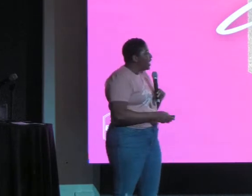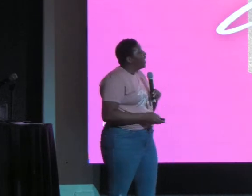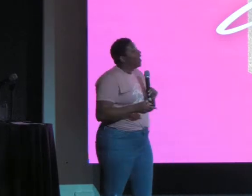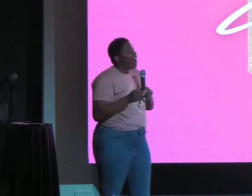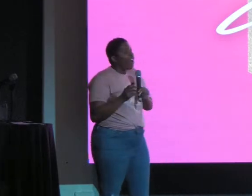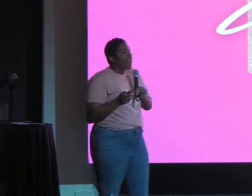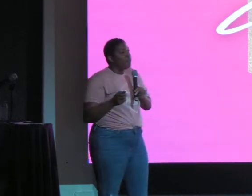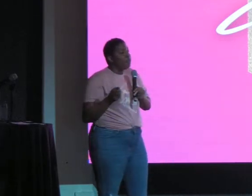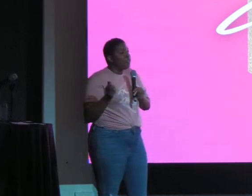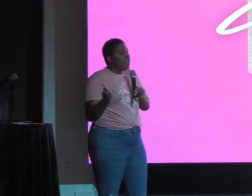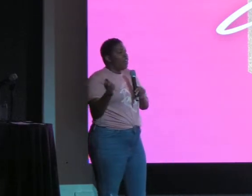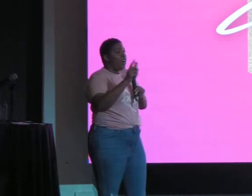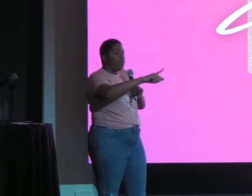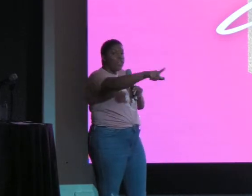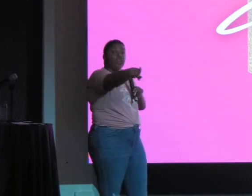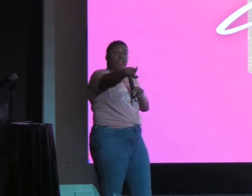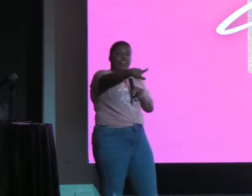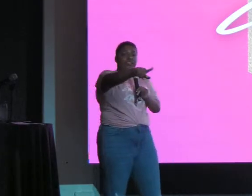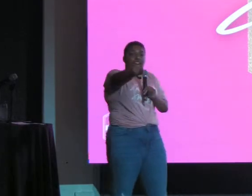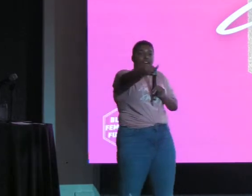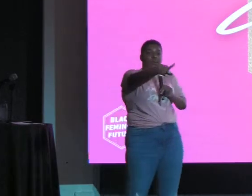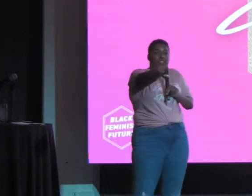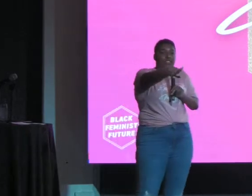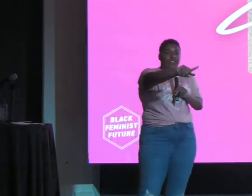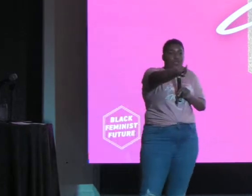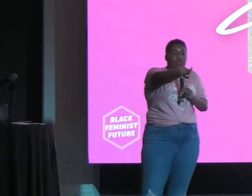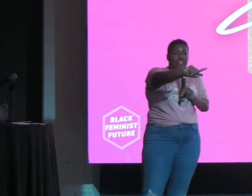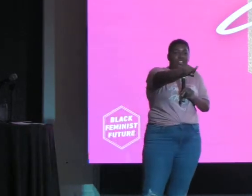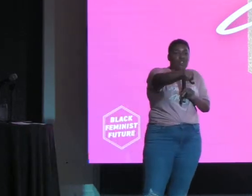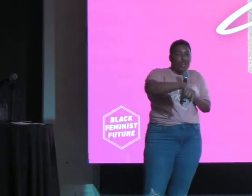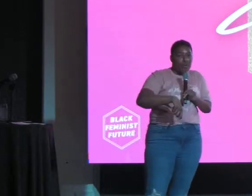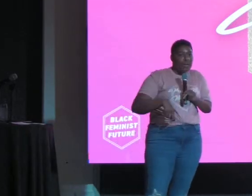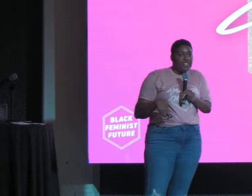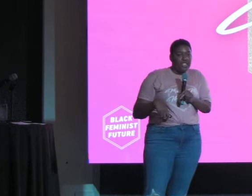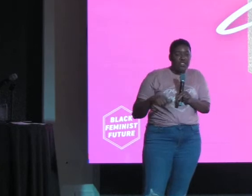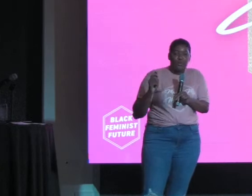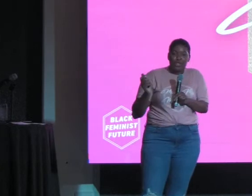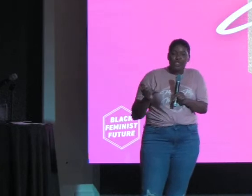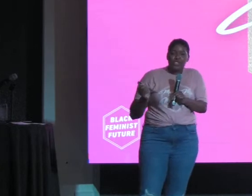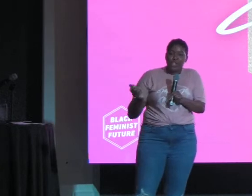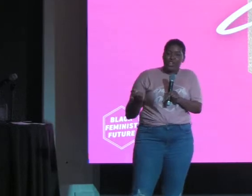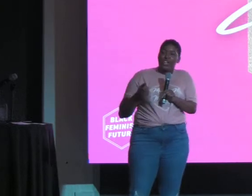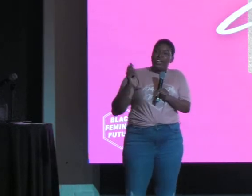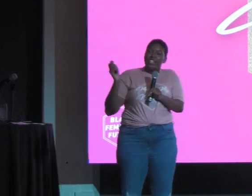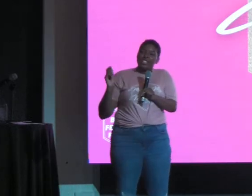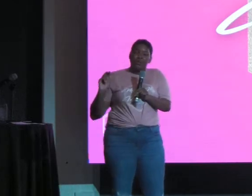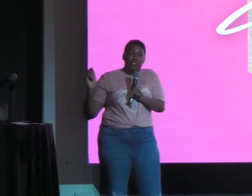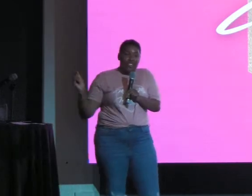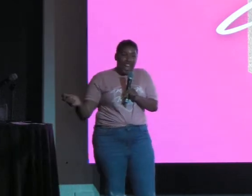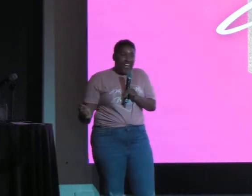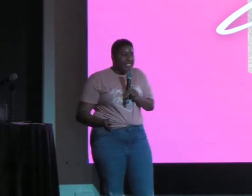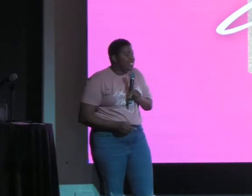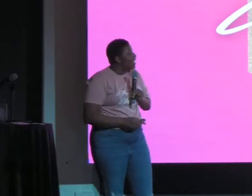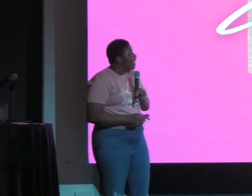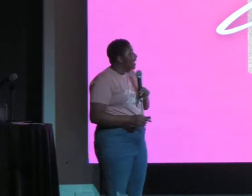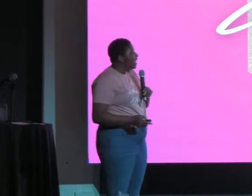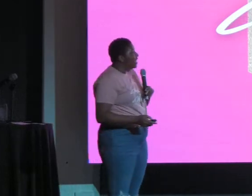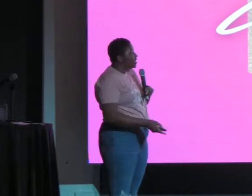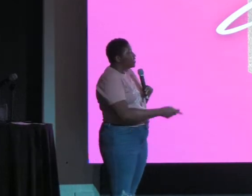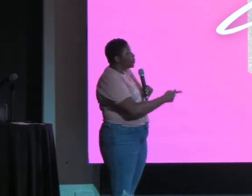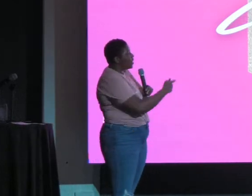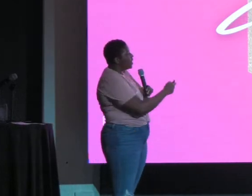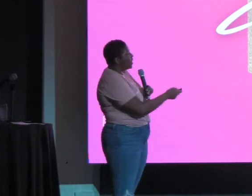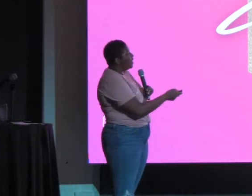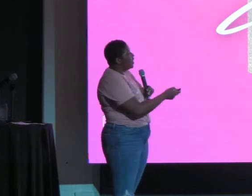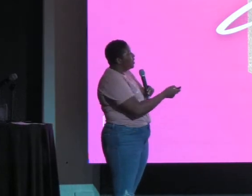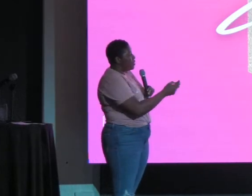happen. Over here we have the food. We got the grub back there, so y'all make sure y'all get some of that. And